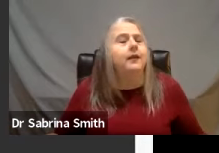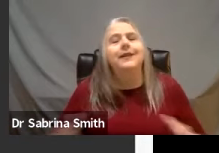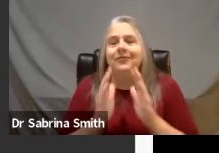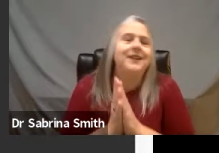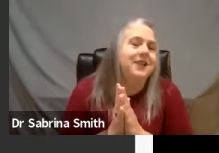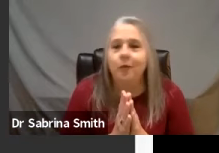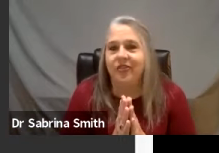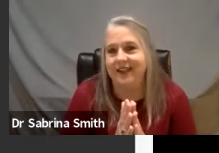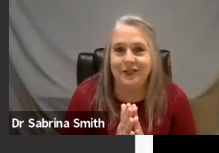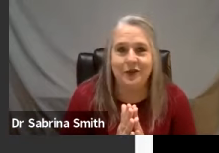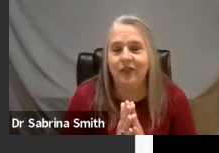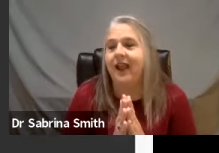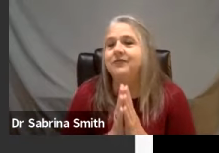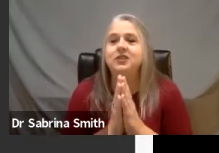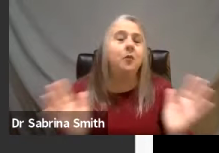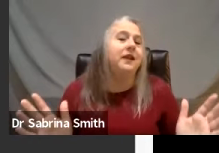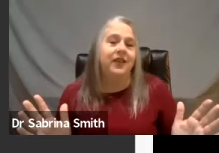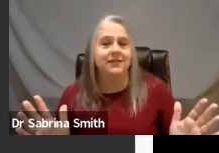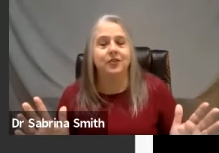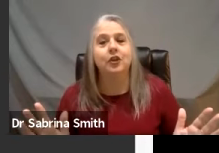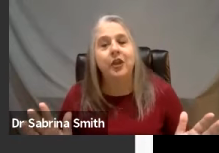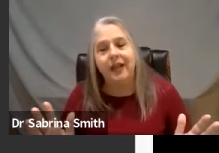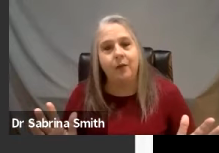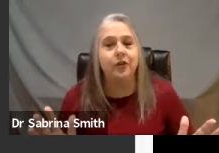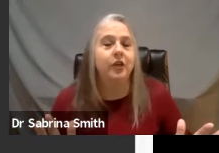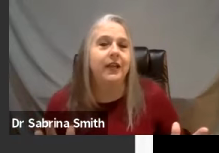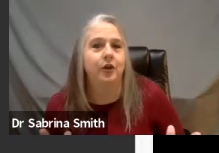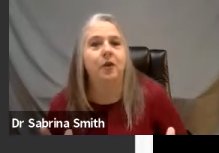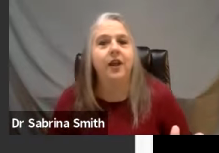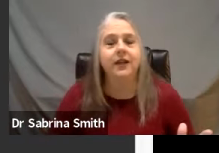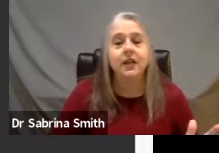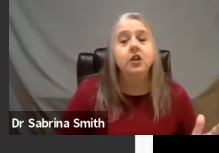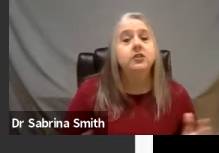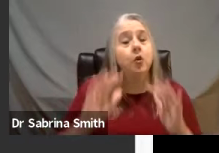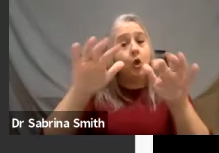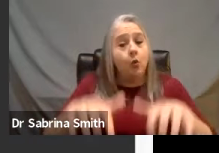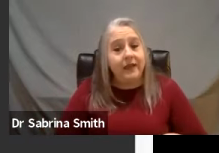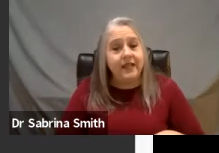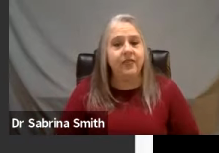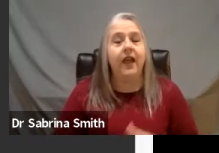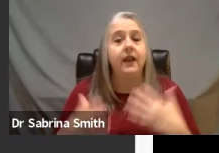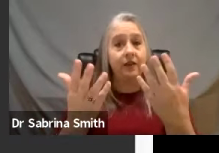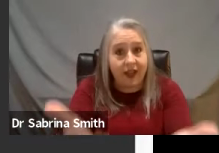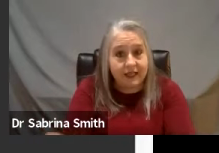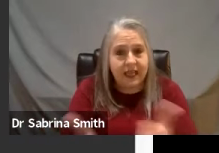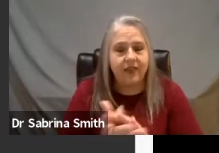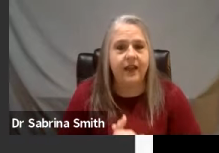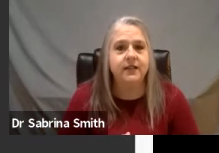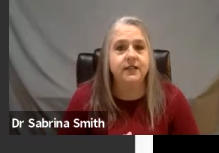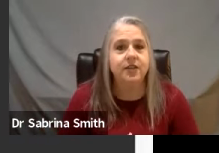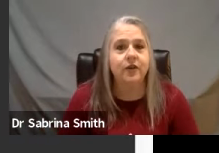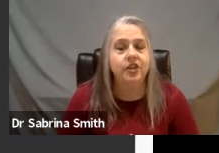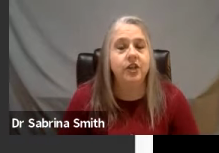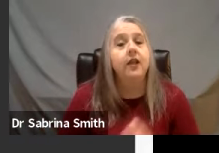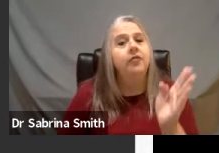can't. That's not what they do. They have so many things that they're looking at when they're looking at your product. So we take that, and if I can take that